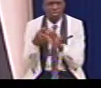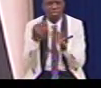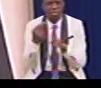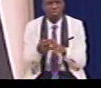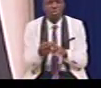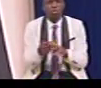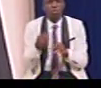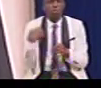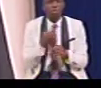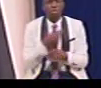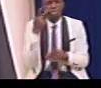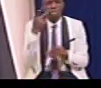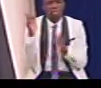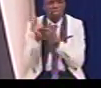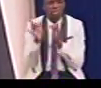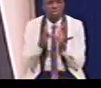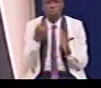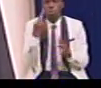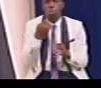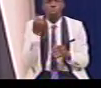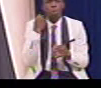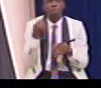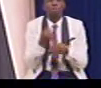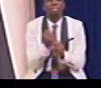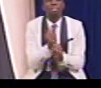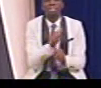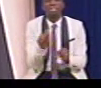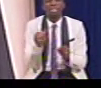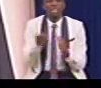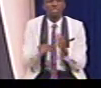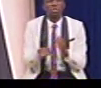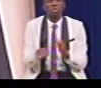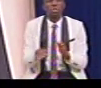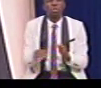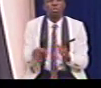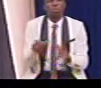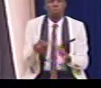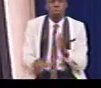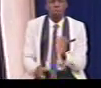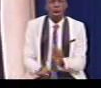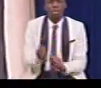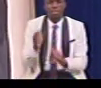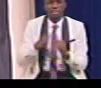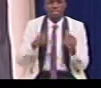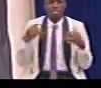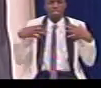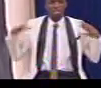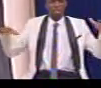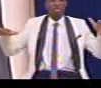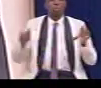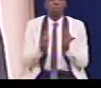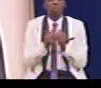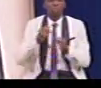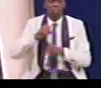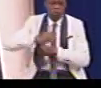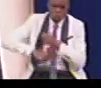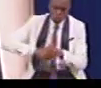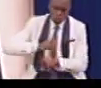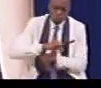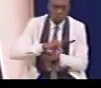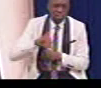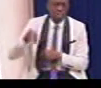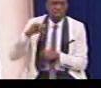angels for the suffering of death, crowned with glory and honor, that he by the grace